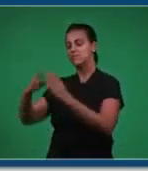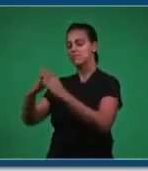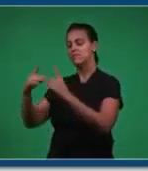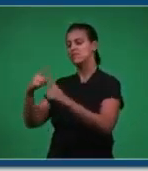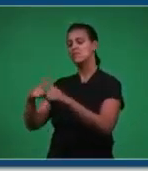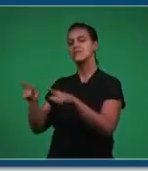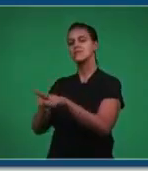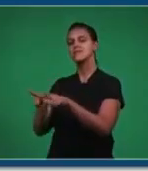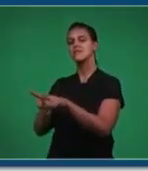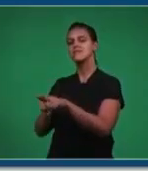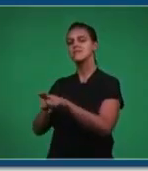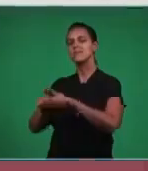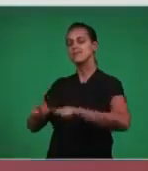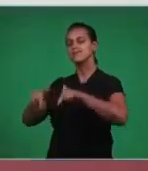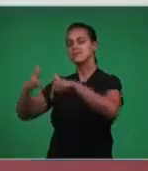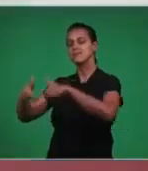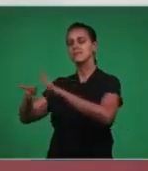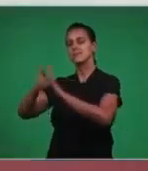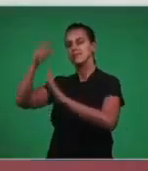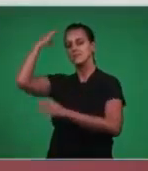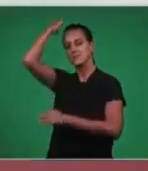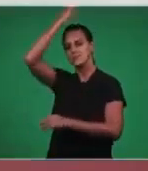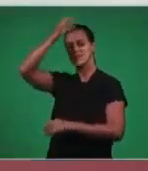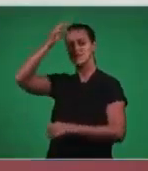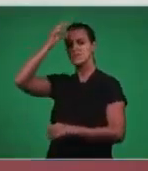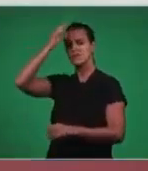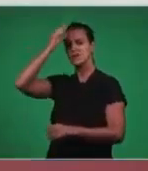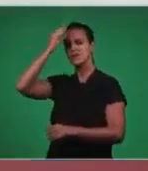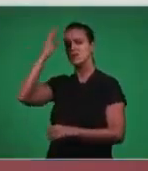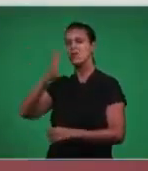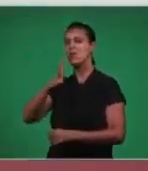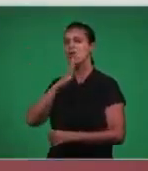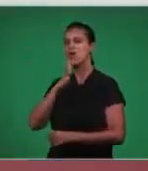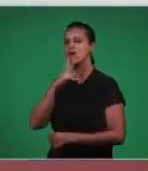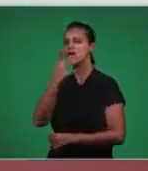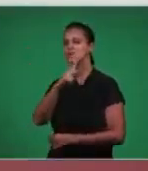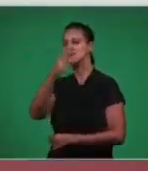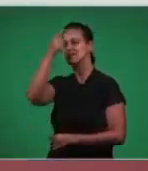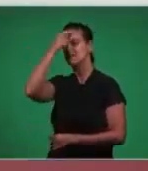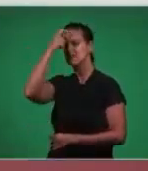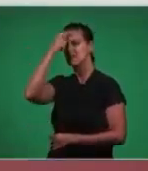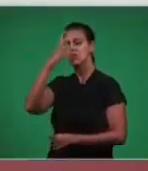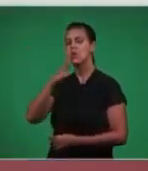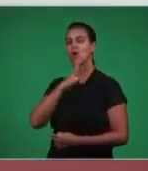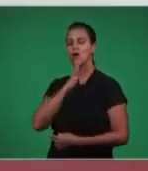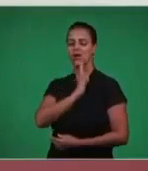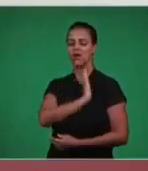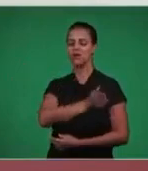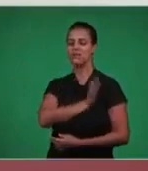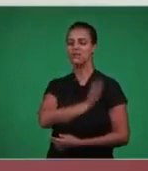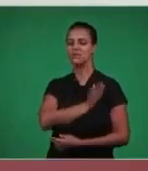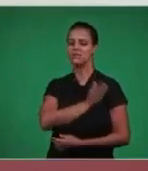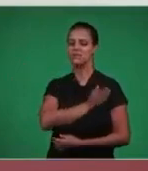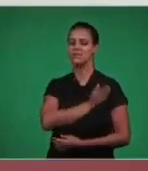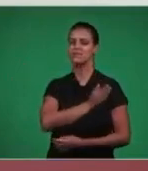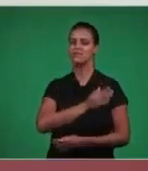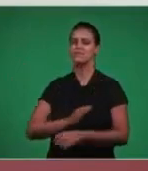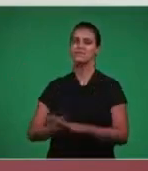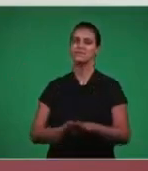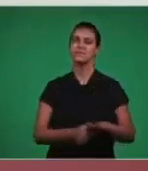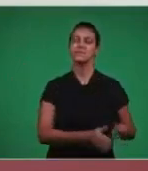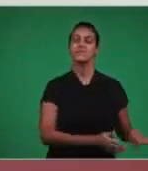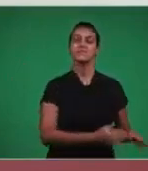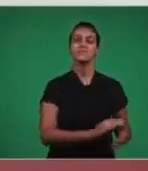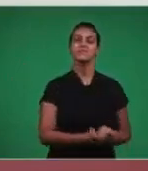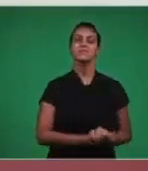the intentions of the heart. So the Lord knows and recognizes every servant that desires to serve Him.